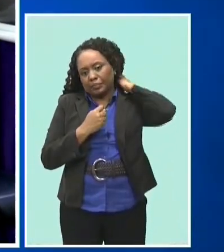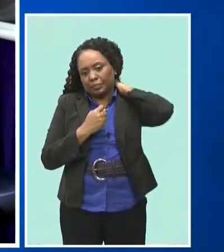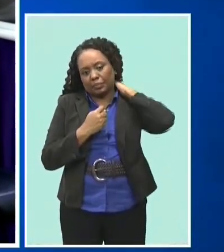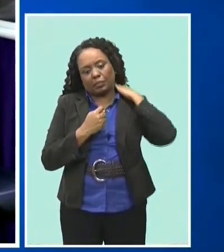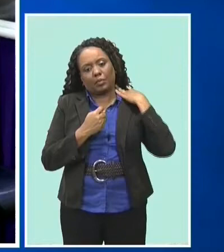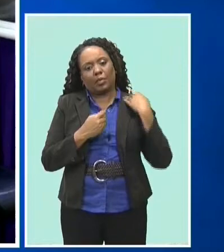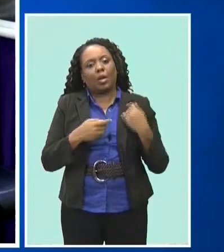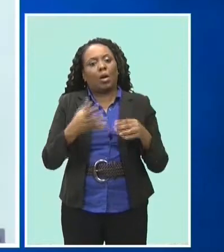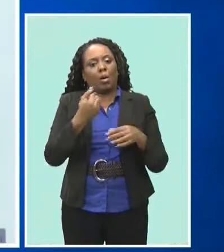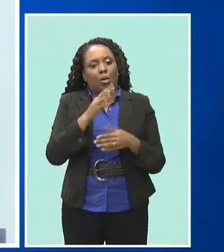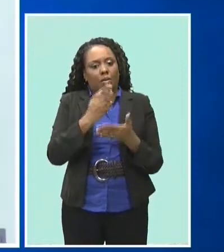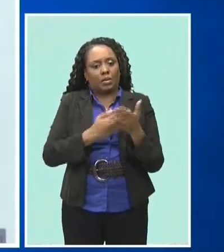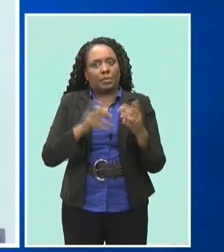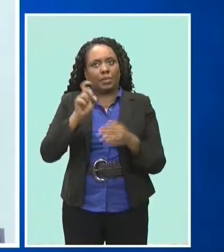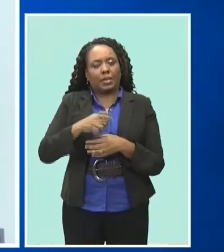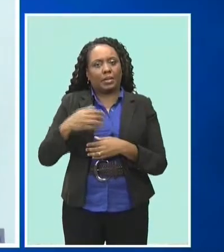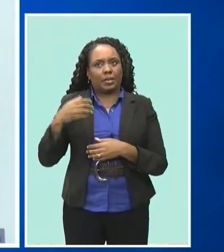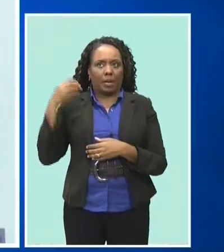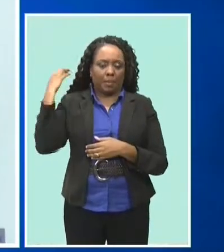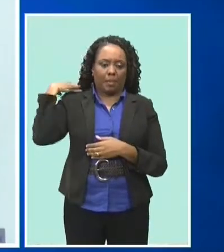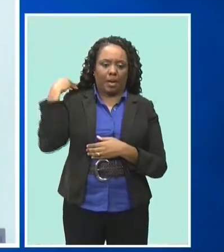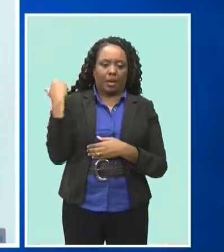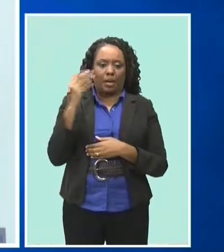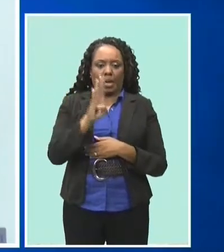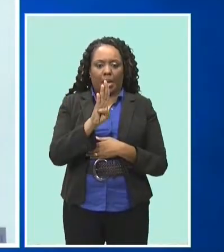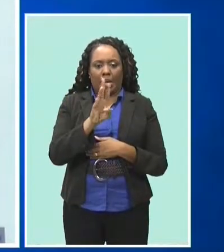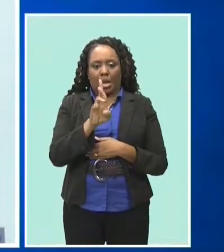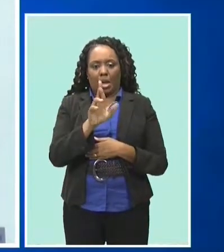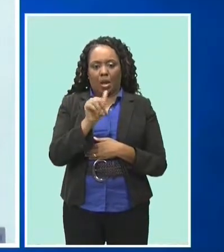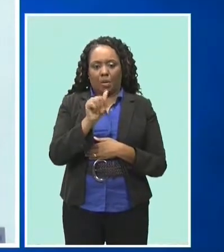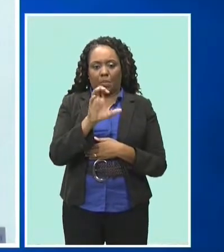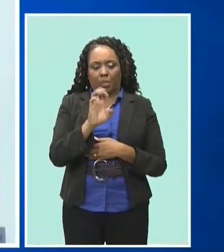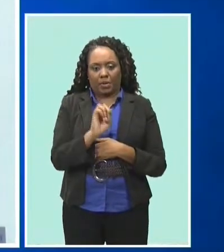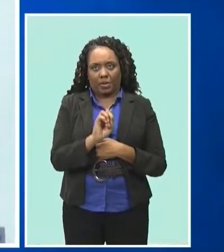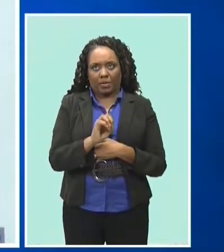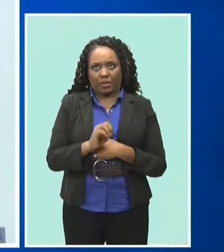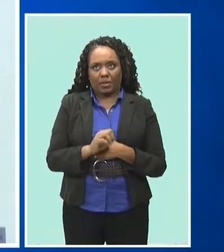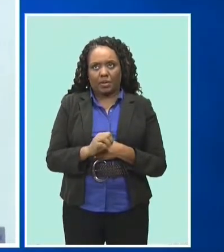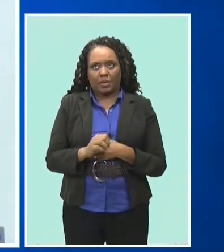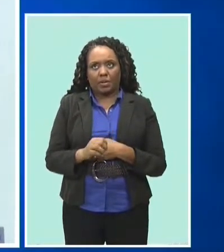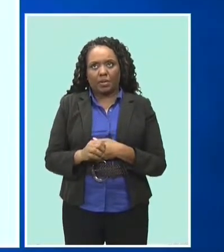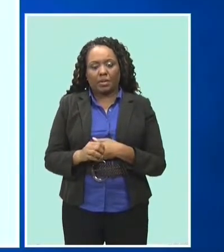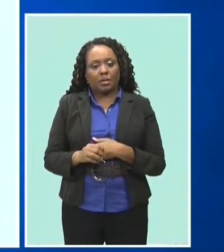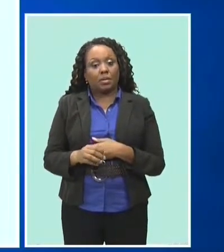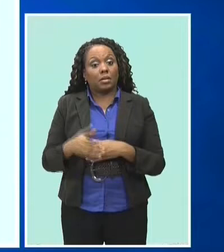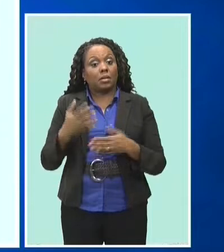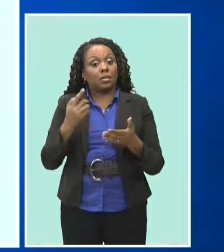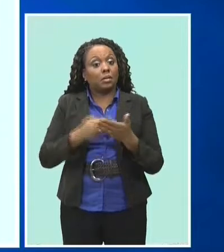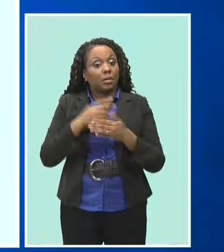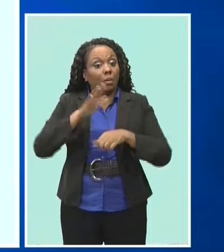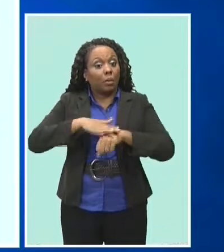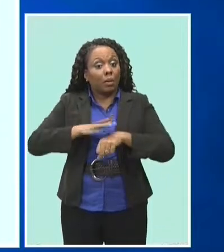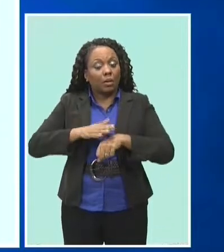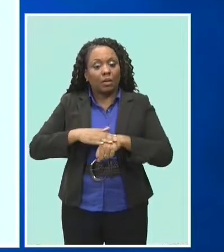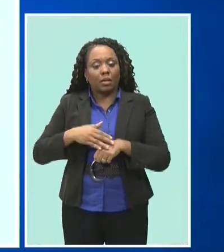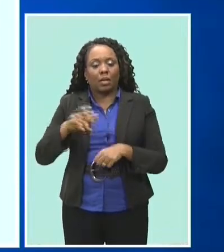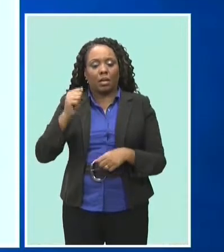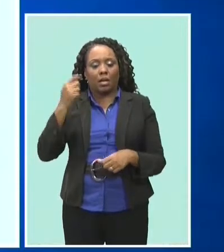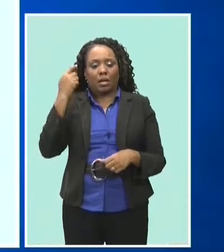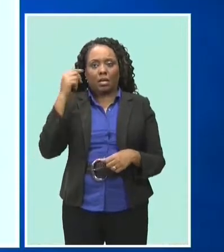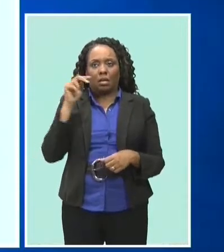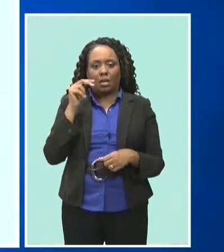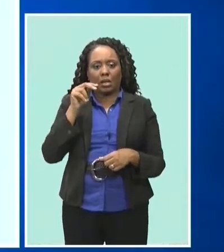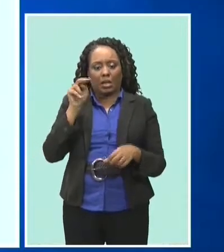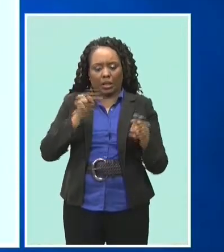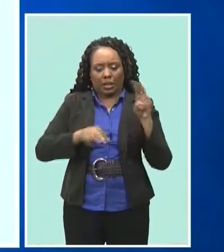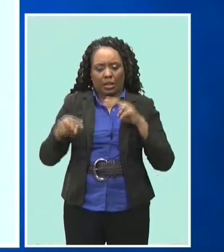need a brace. And there are some warning signs to look out for. Parents can look for the shoulder heights. You can look for the space